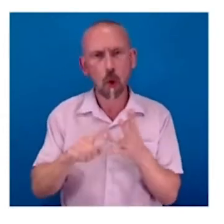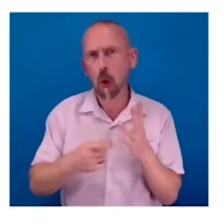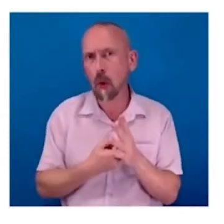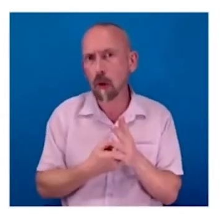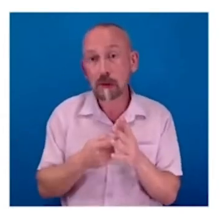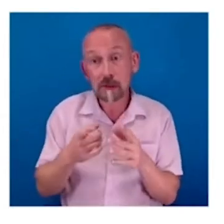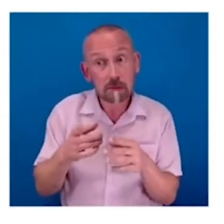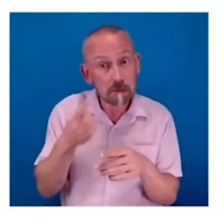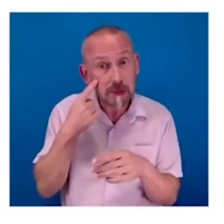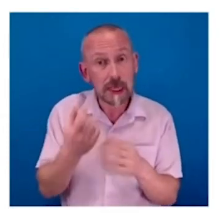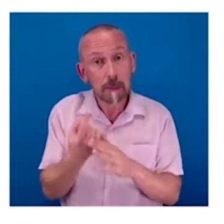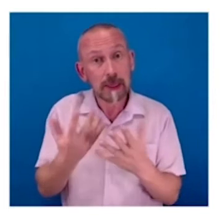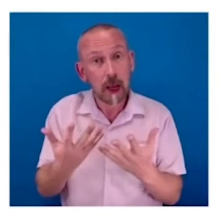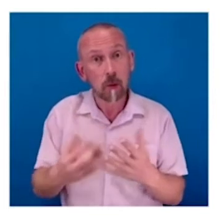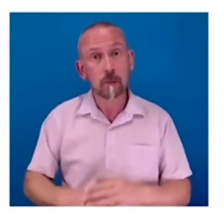yet?